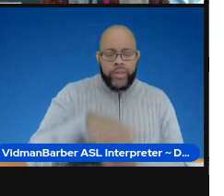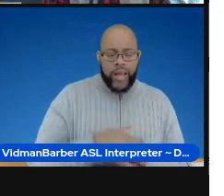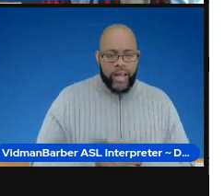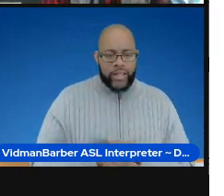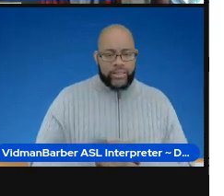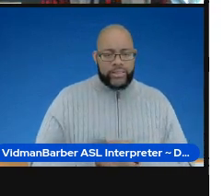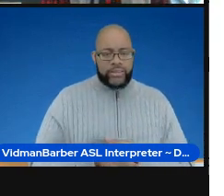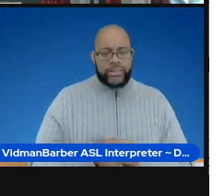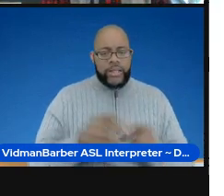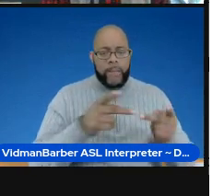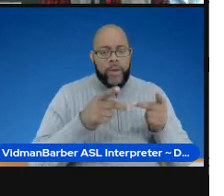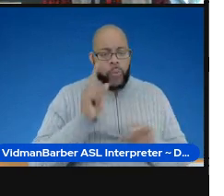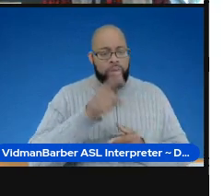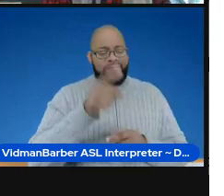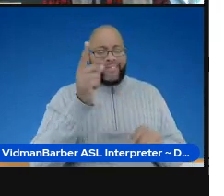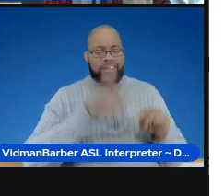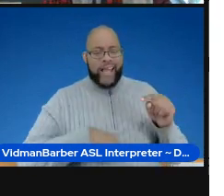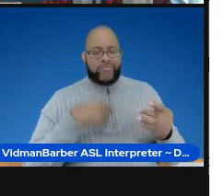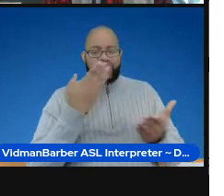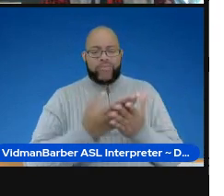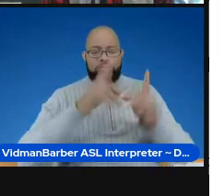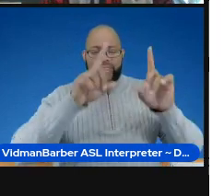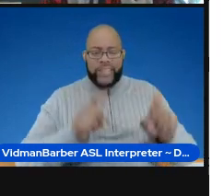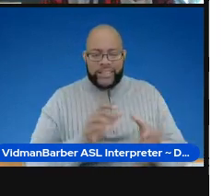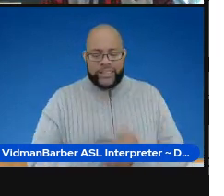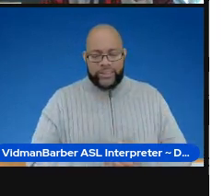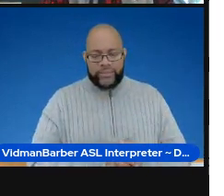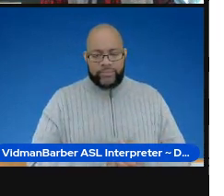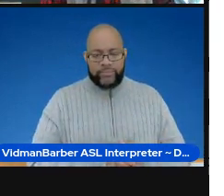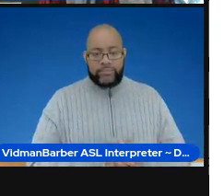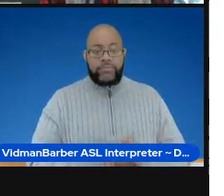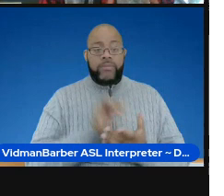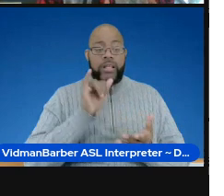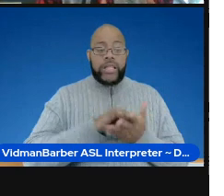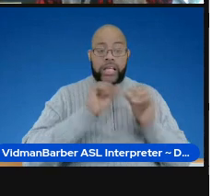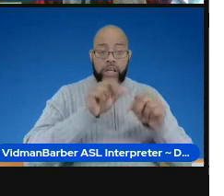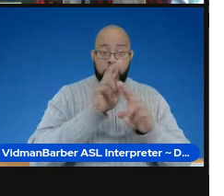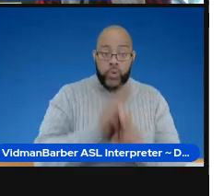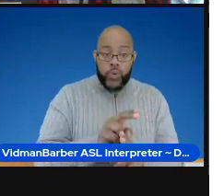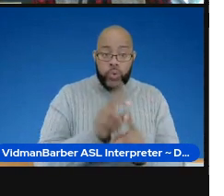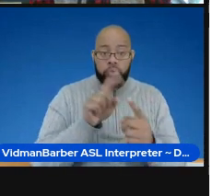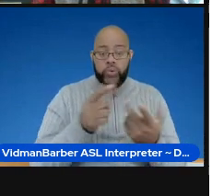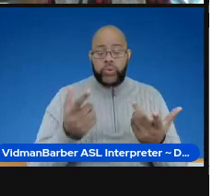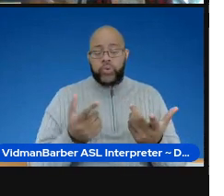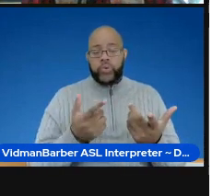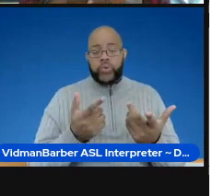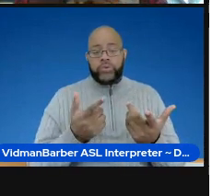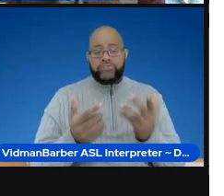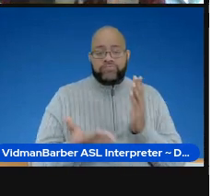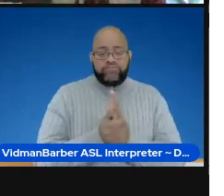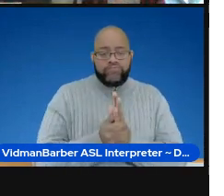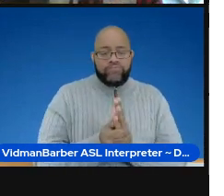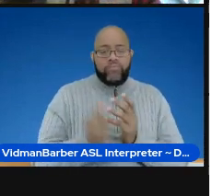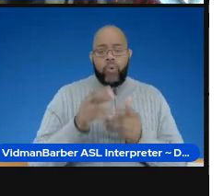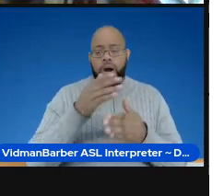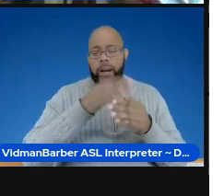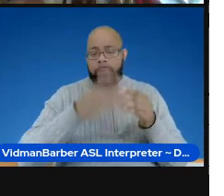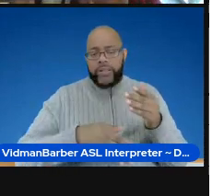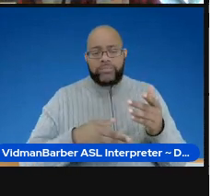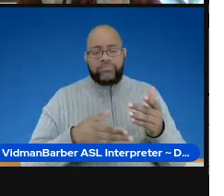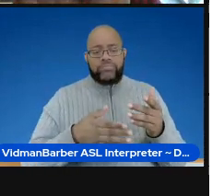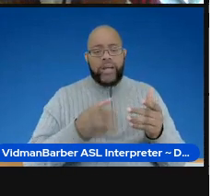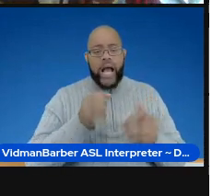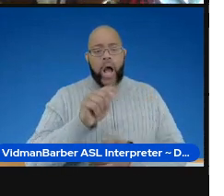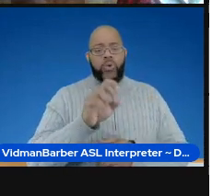for places where they can't get testing done? Can this be utilized to kind of supplement or even completely outsource